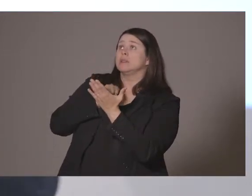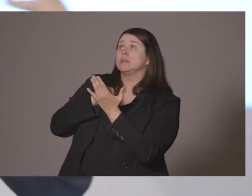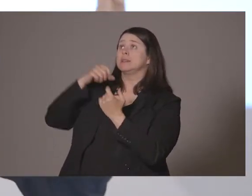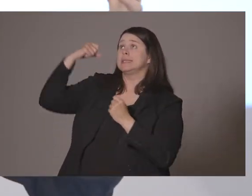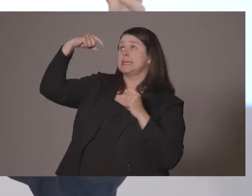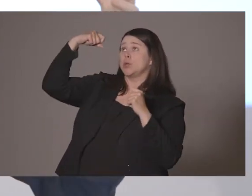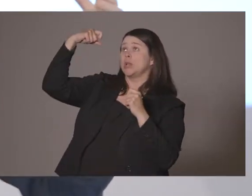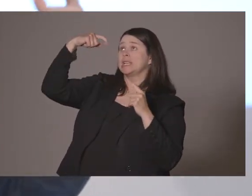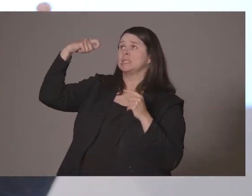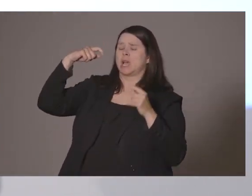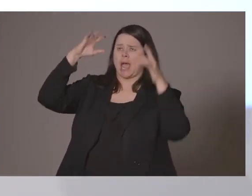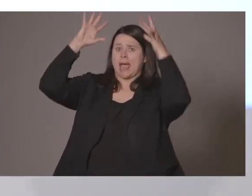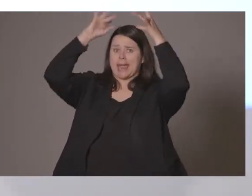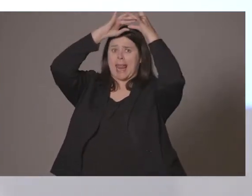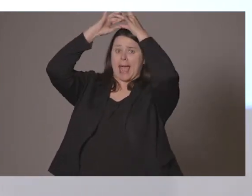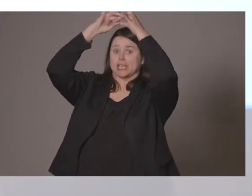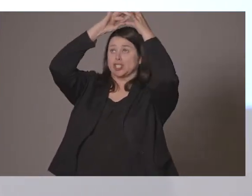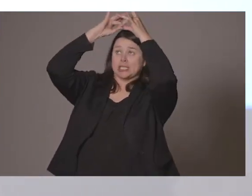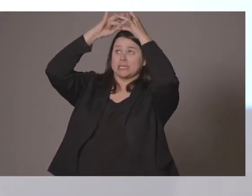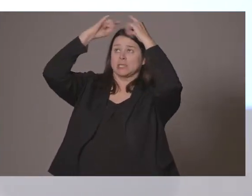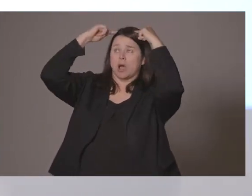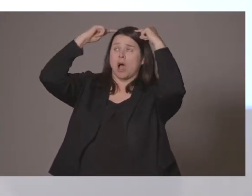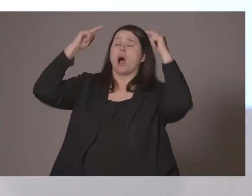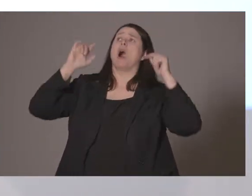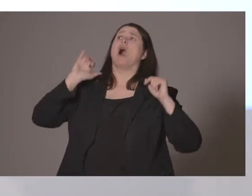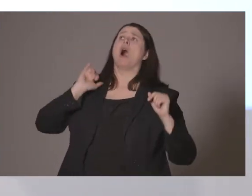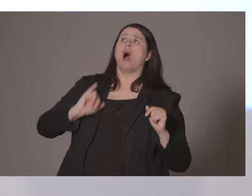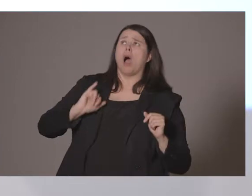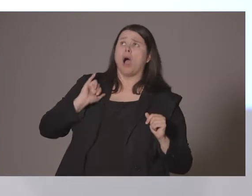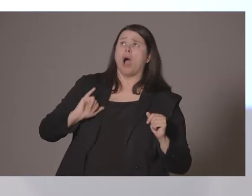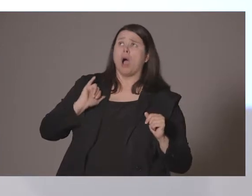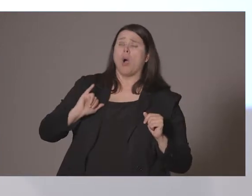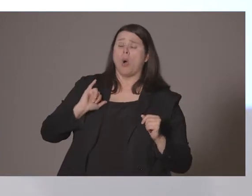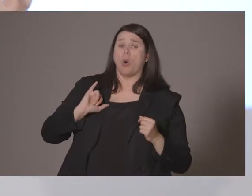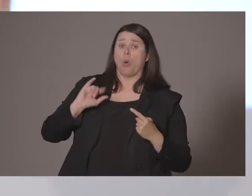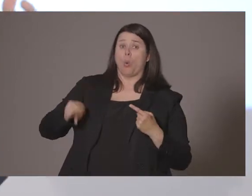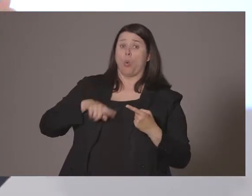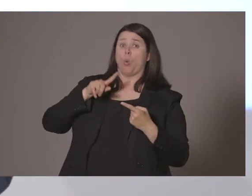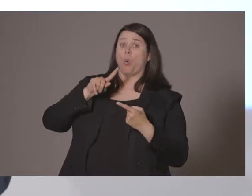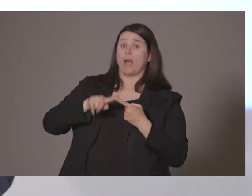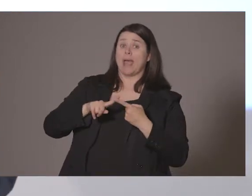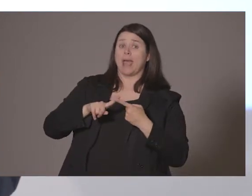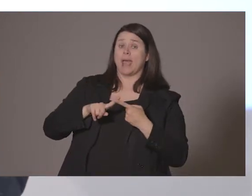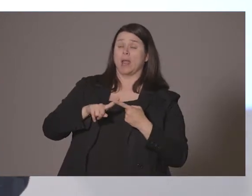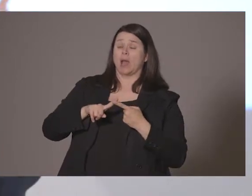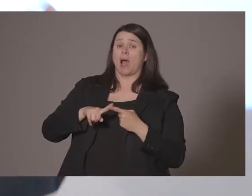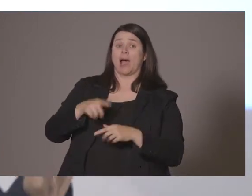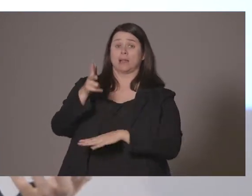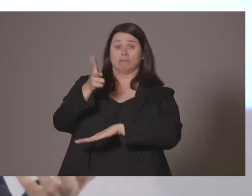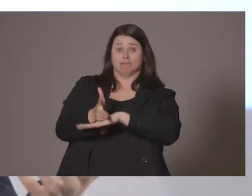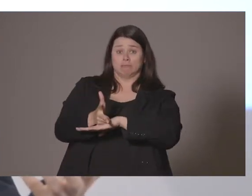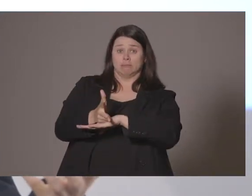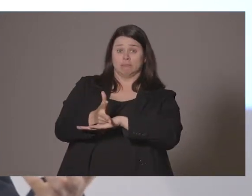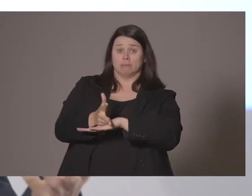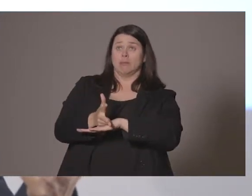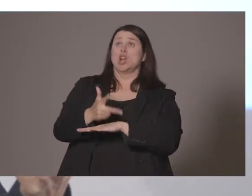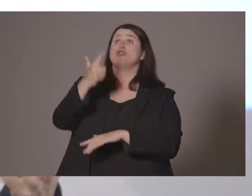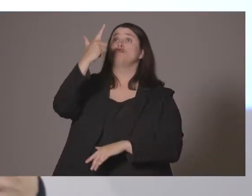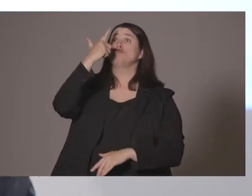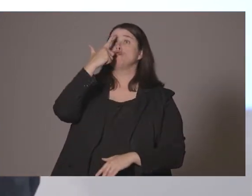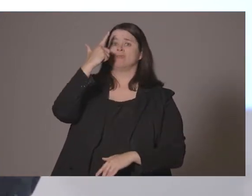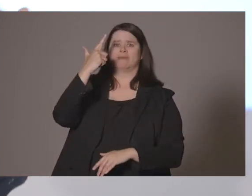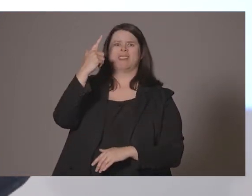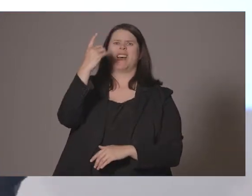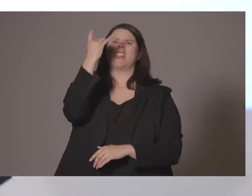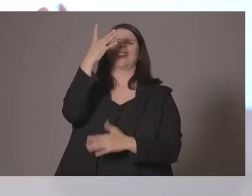networks, we'll develop connections that say, oh, when the light turns green, that means go.